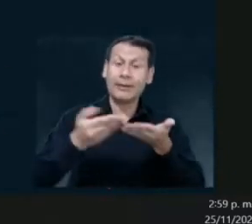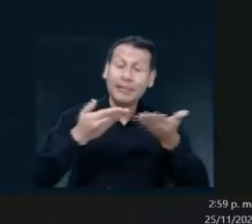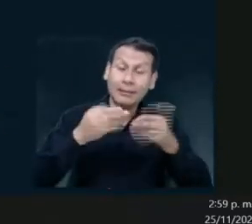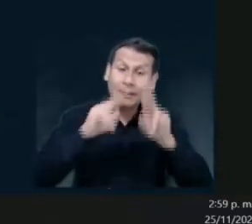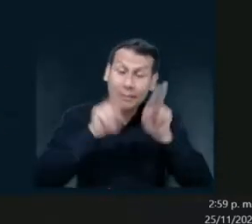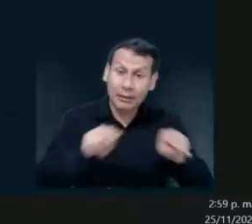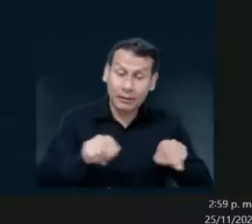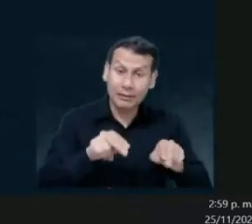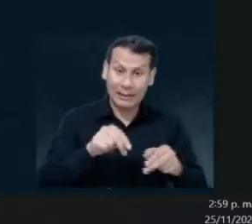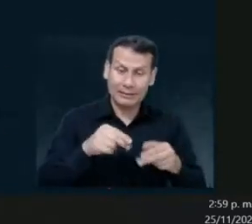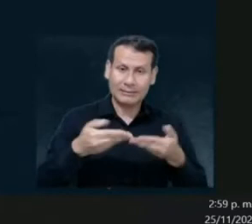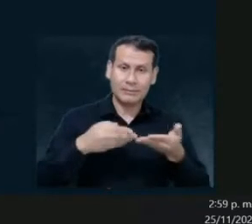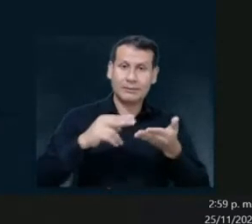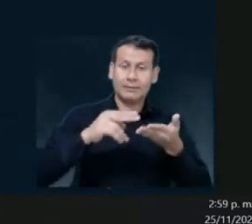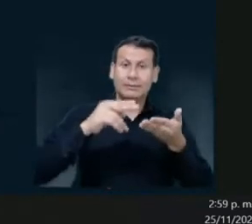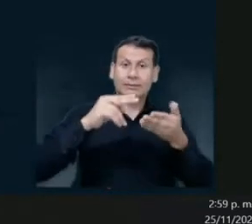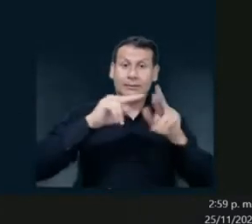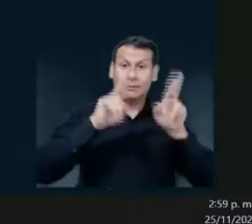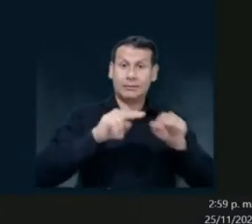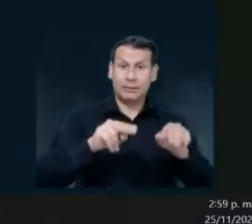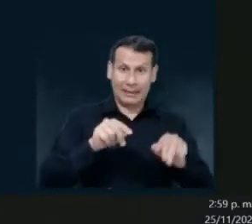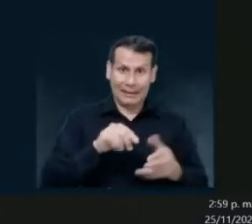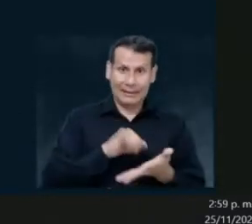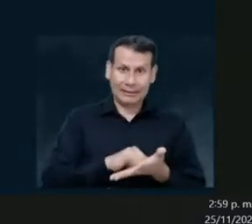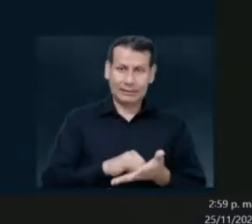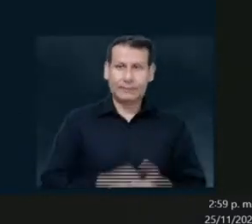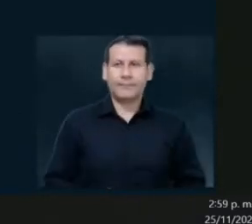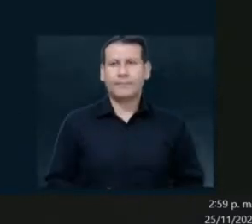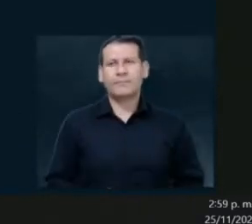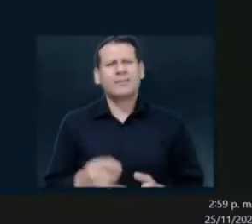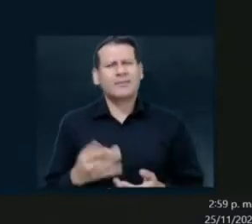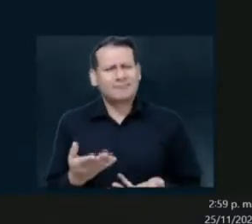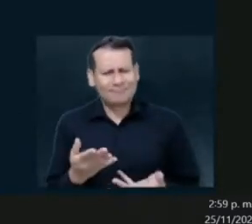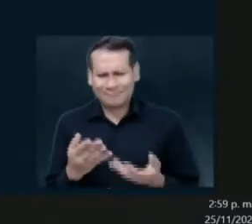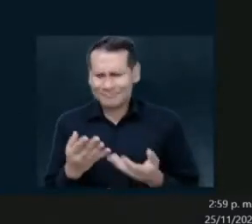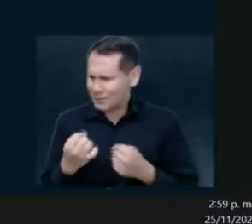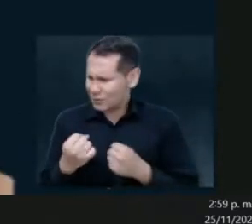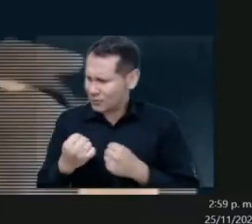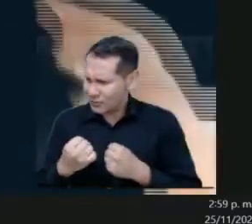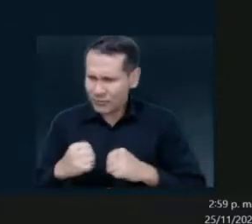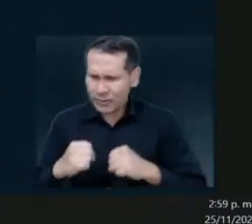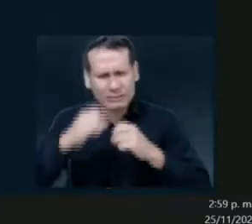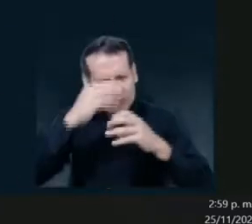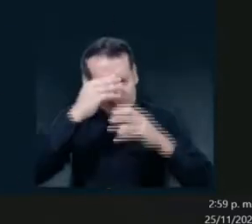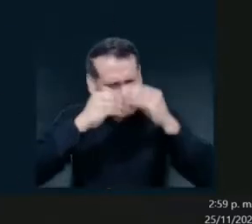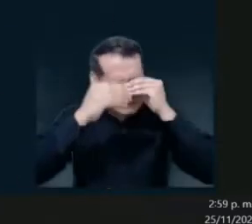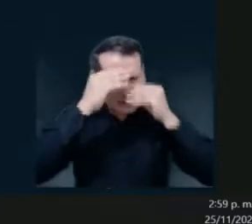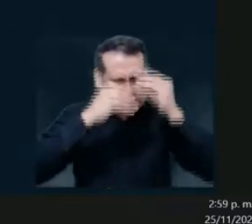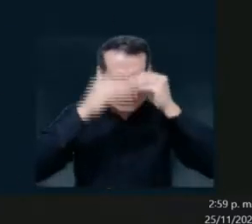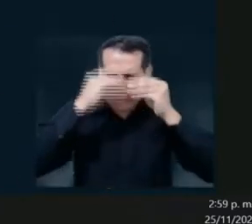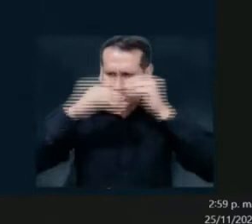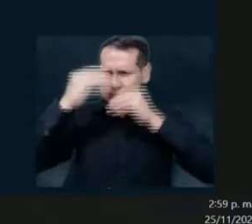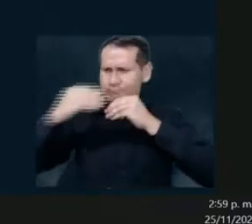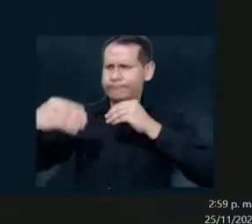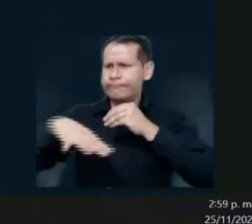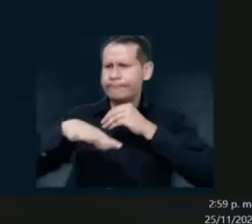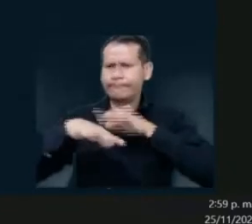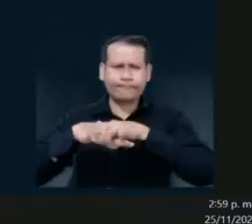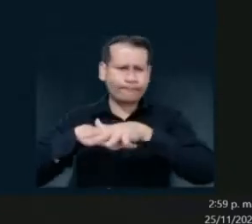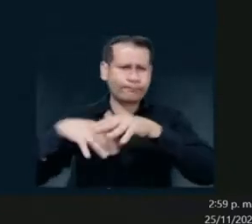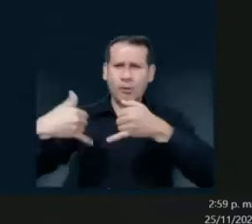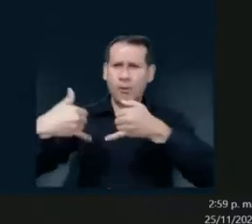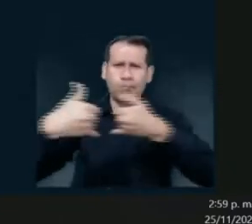internet to actually come there to the origin. We actually do the effort to learn to build the networks and to connect to